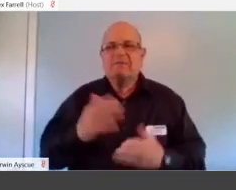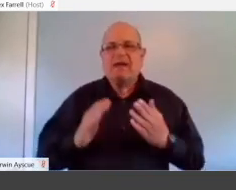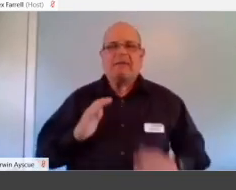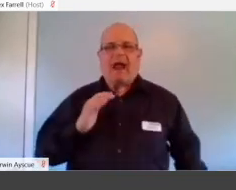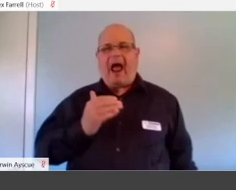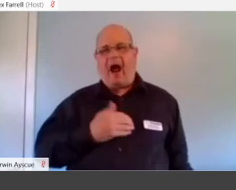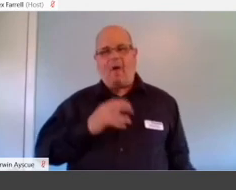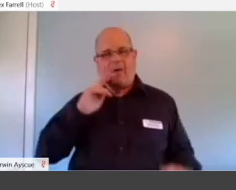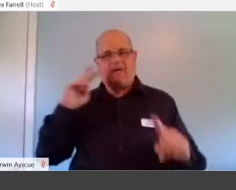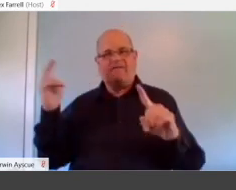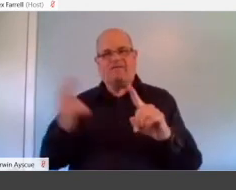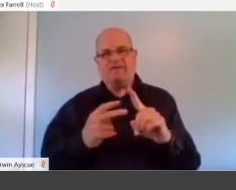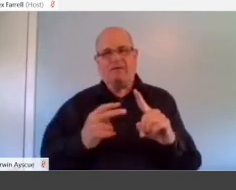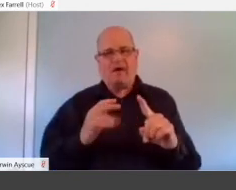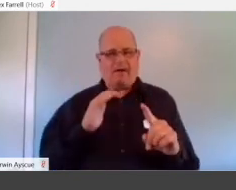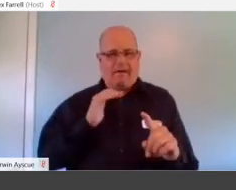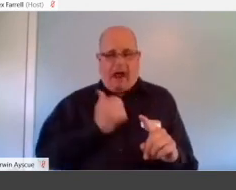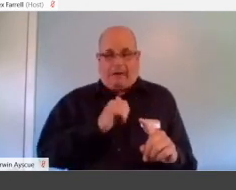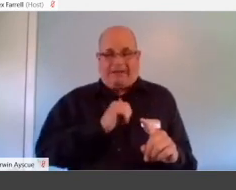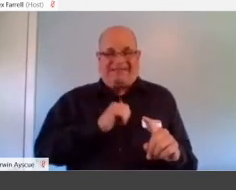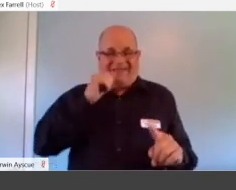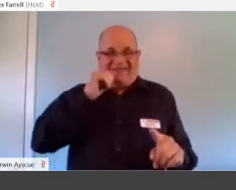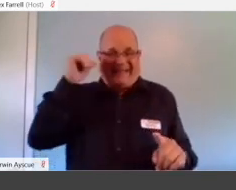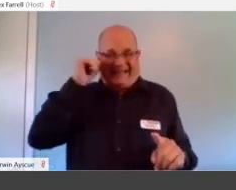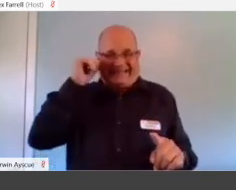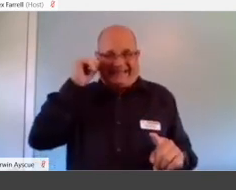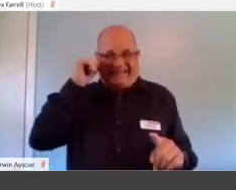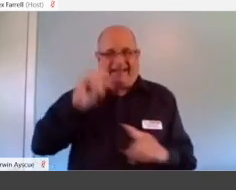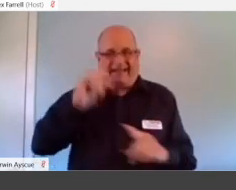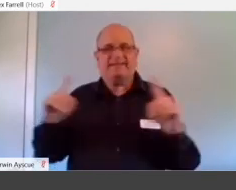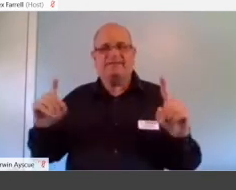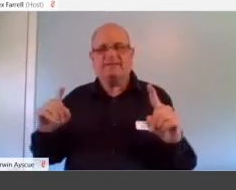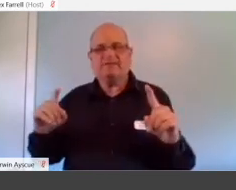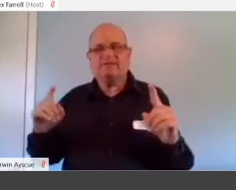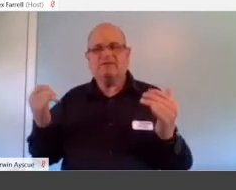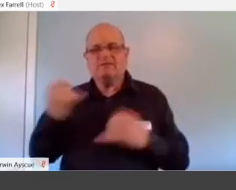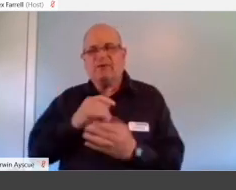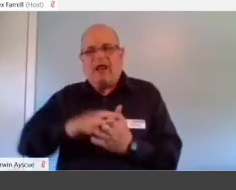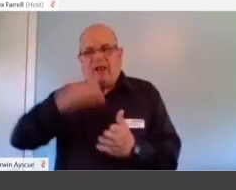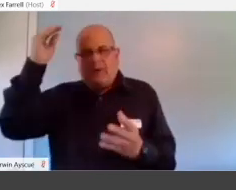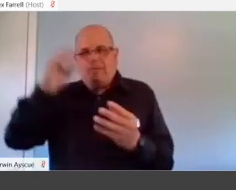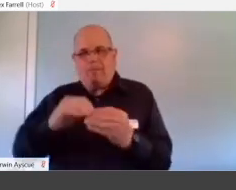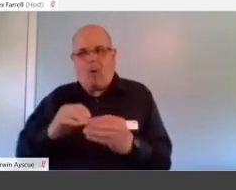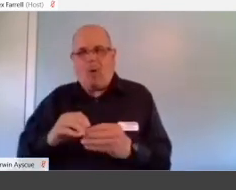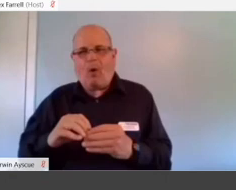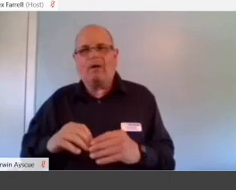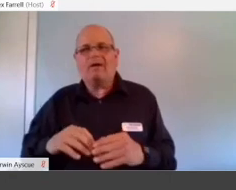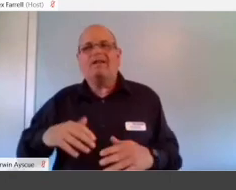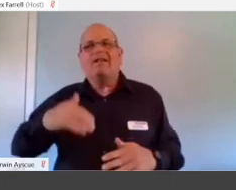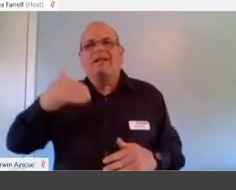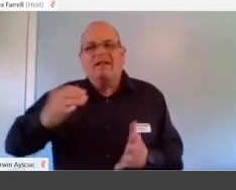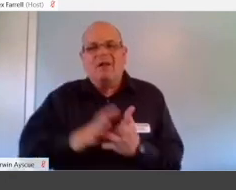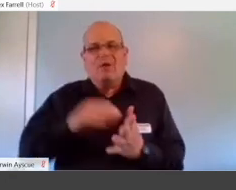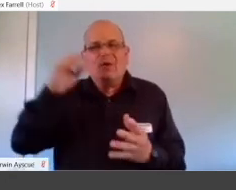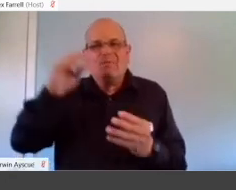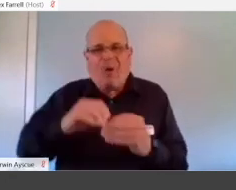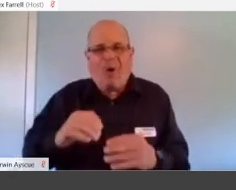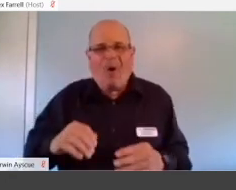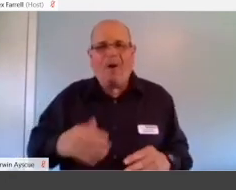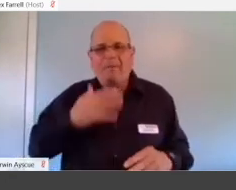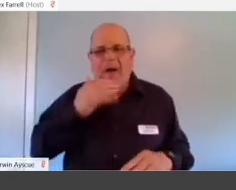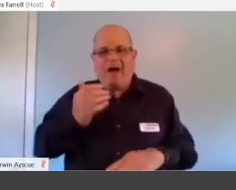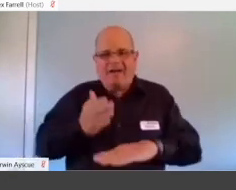version of ourselves yesterday didn't know something that we know today, and the version of ourselves today can do something better than we